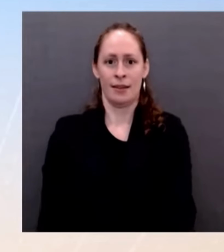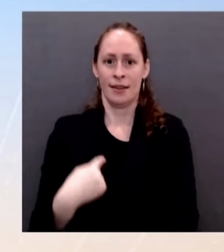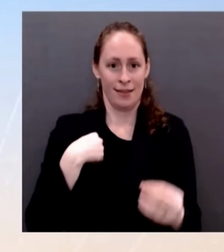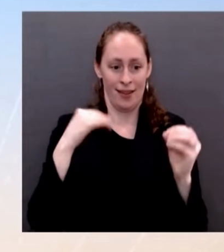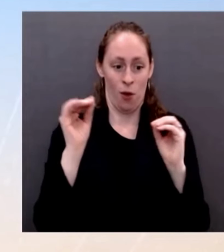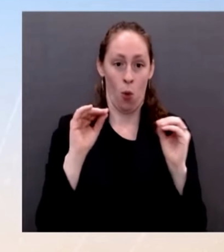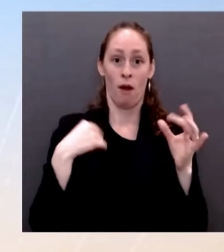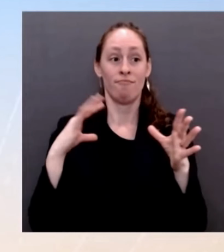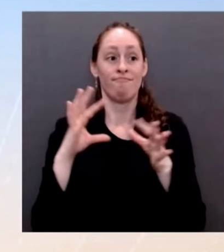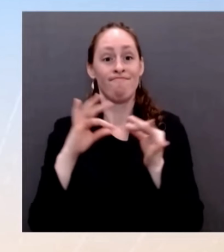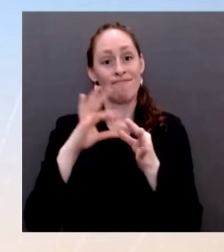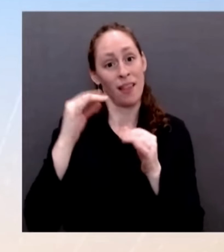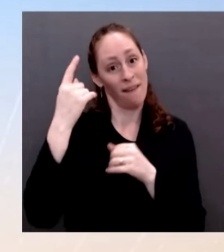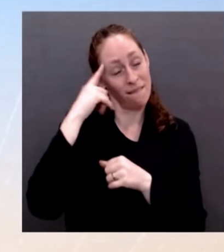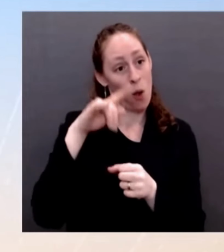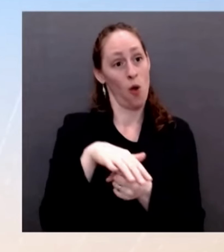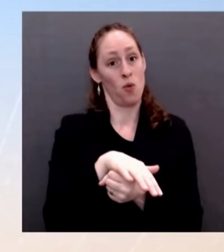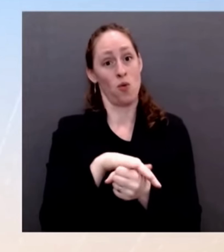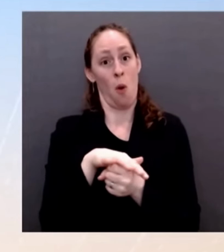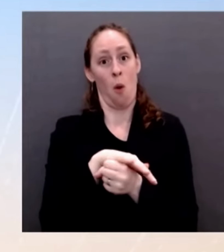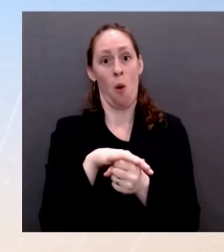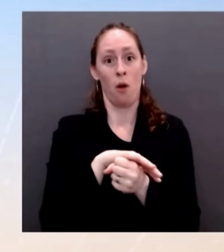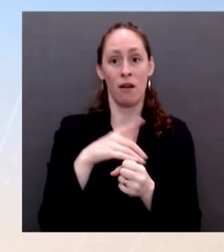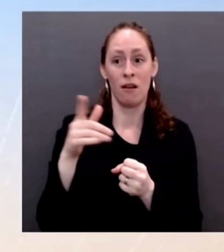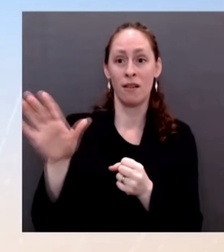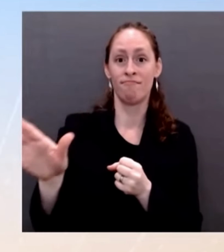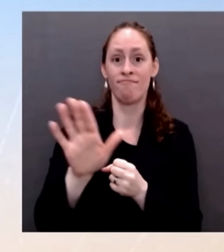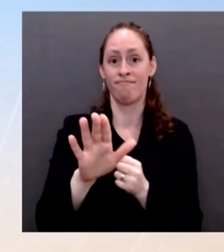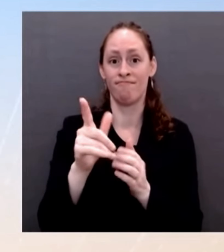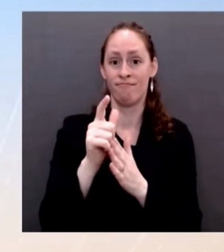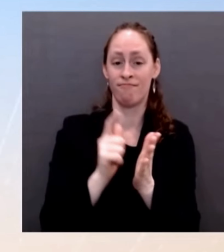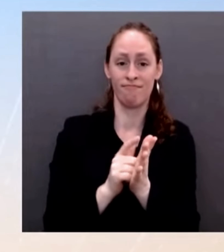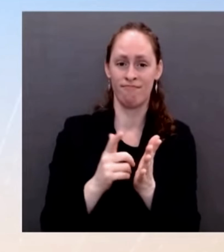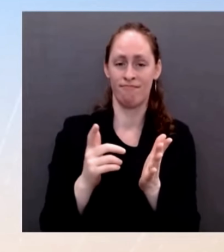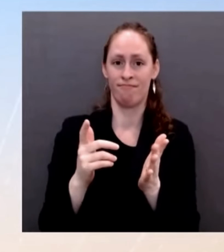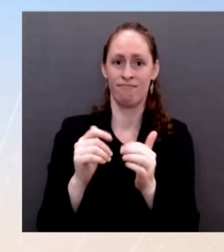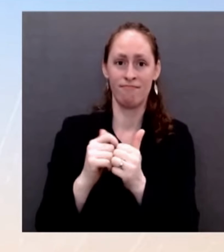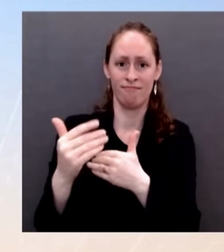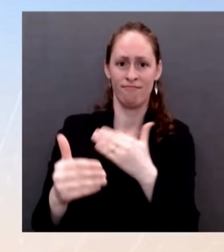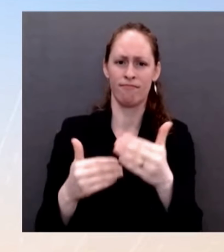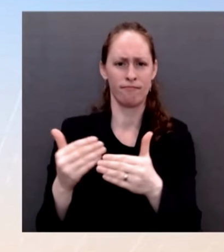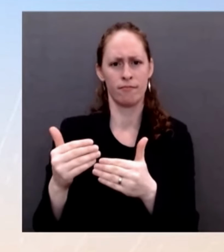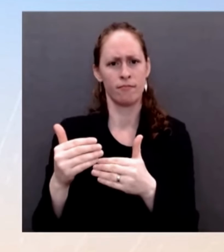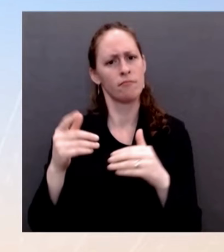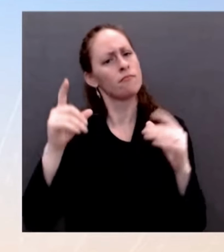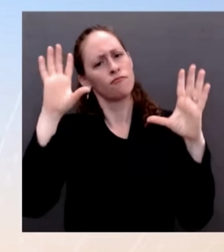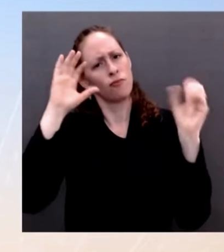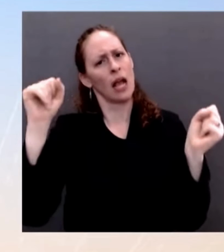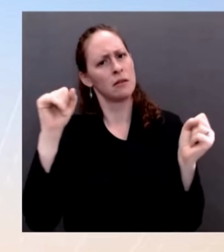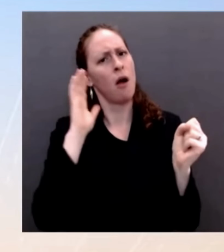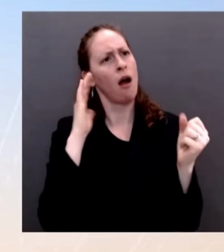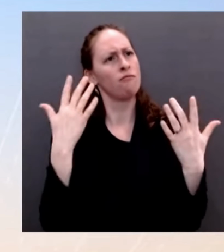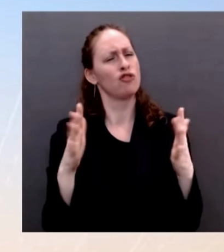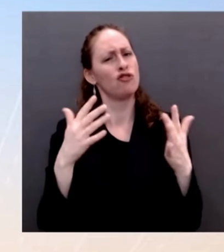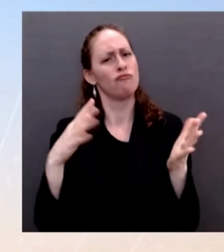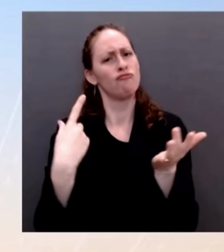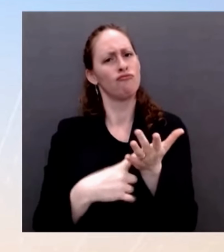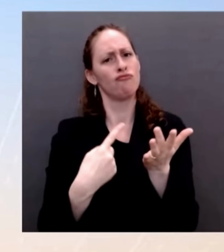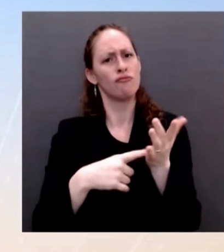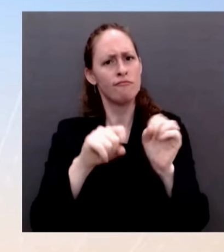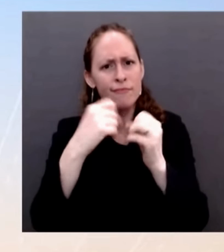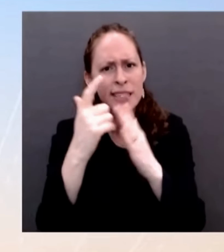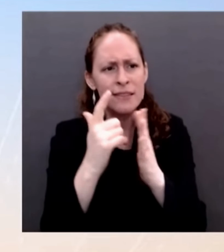talk about this, he'll talk about crime, and he asked me about this yesterday, but I think can expect to hear him talk a little bit about crime during